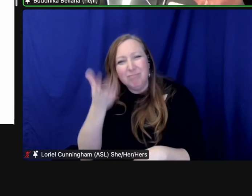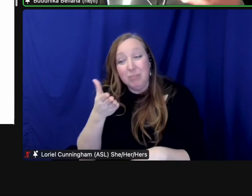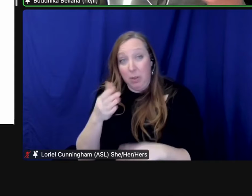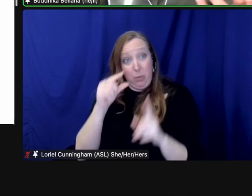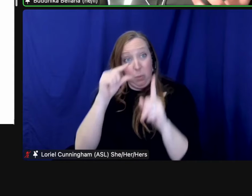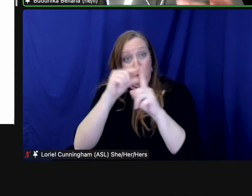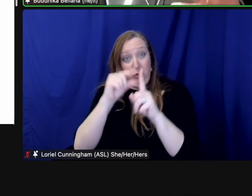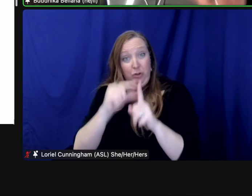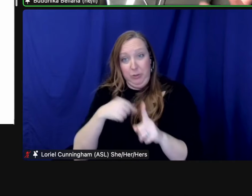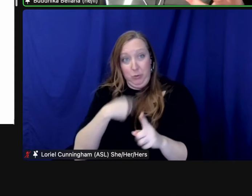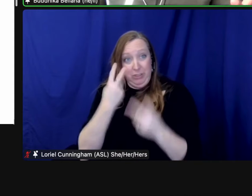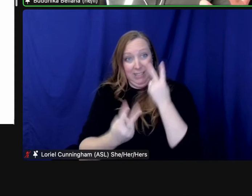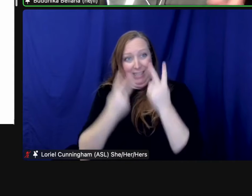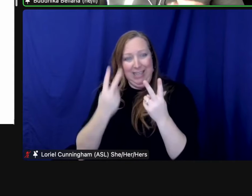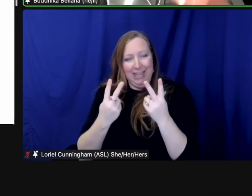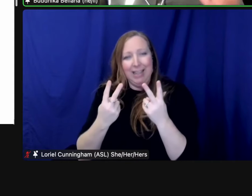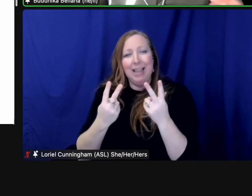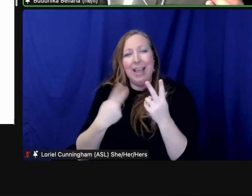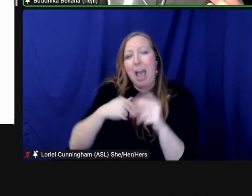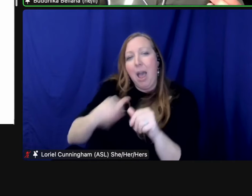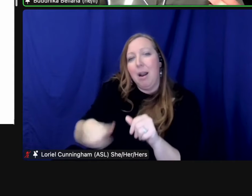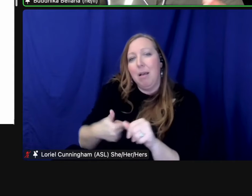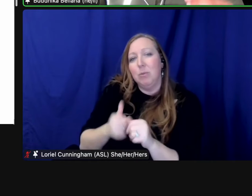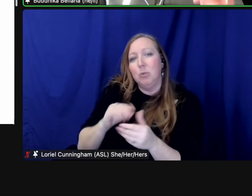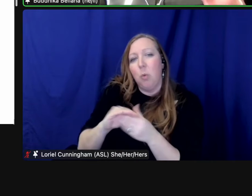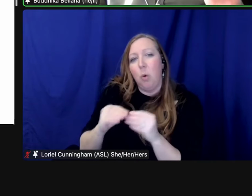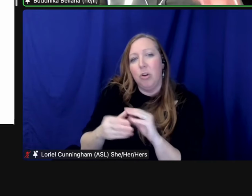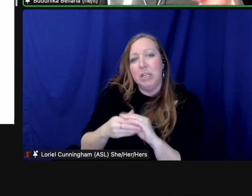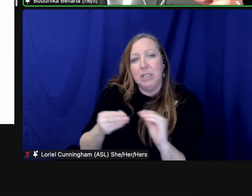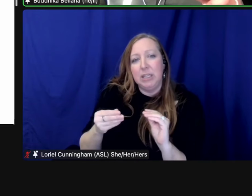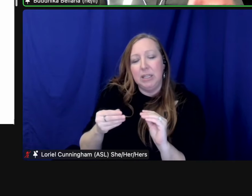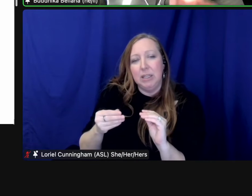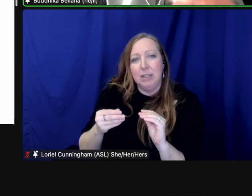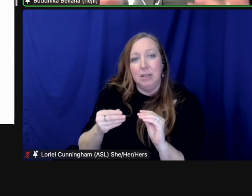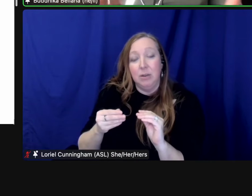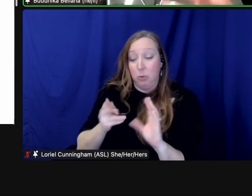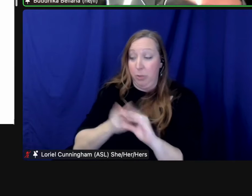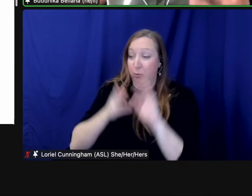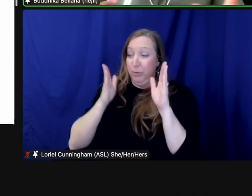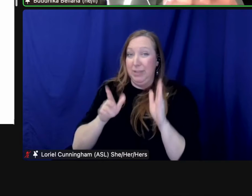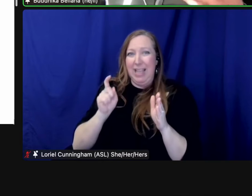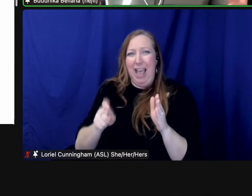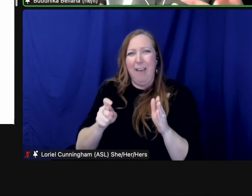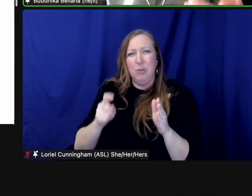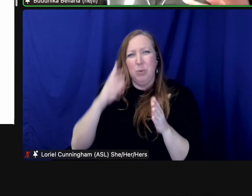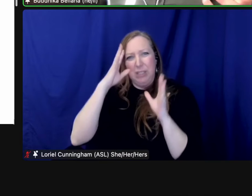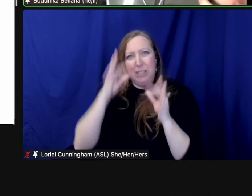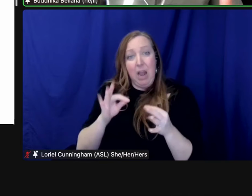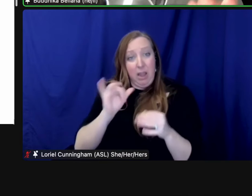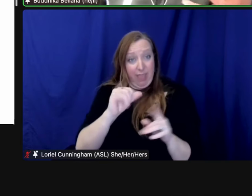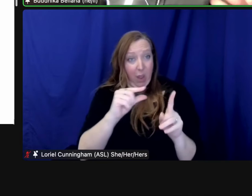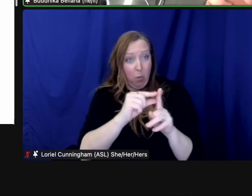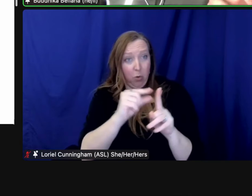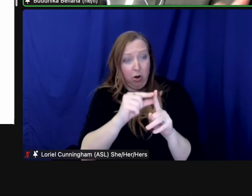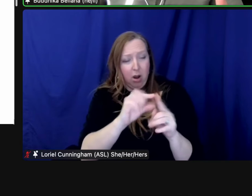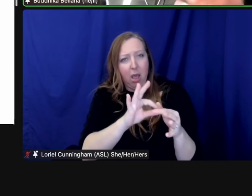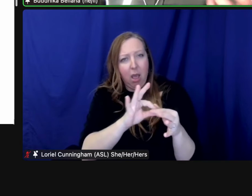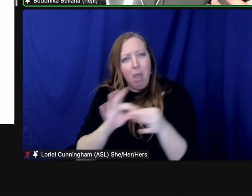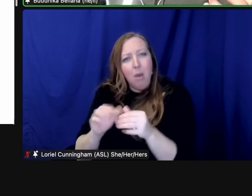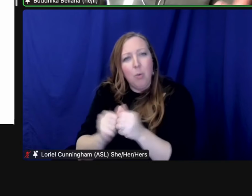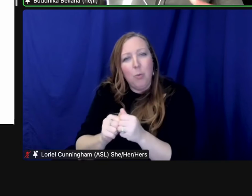hidden story embedded in it. And they had to decide whether each word belonged to this kind of hidden theme or hidden